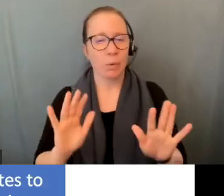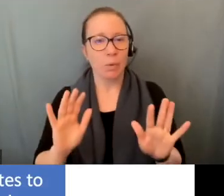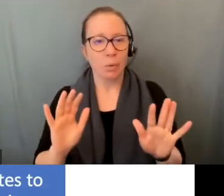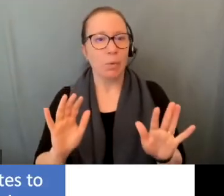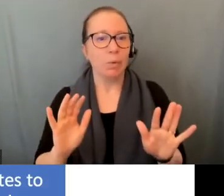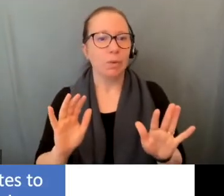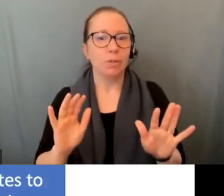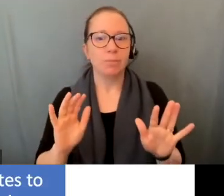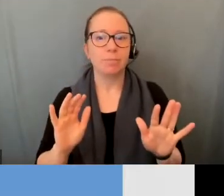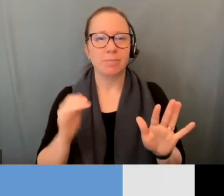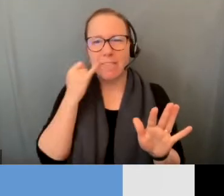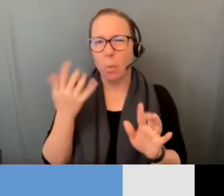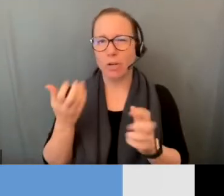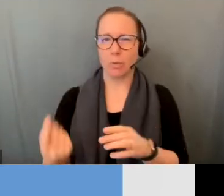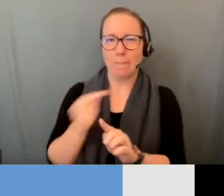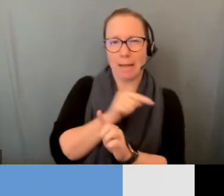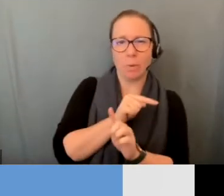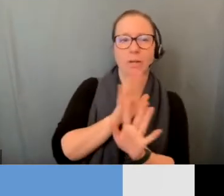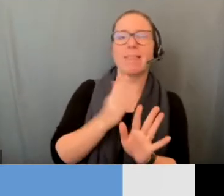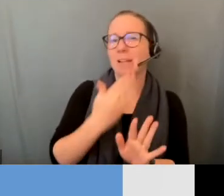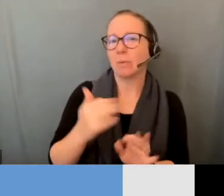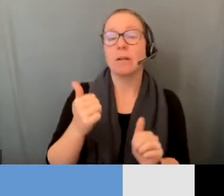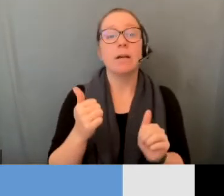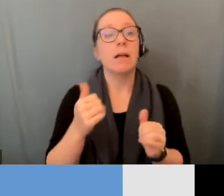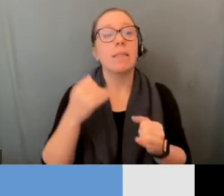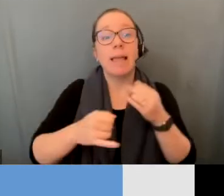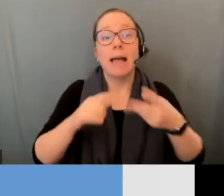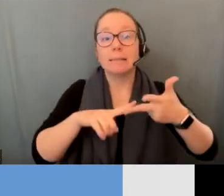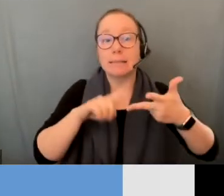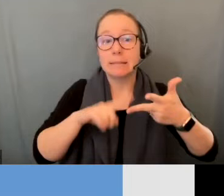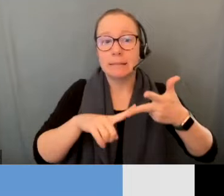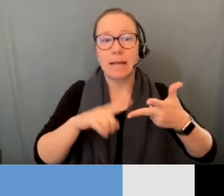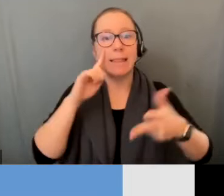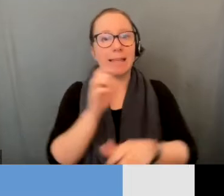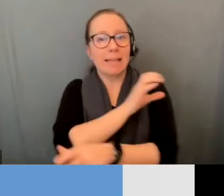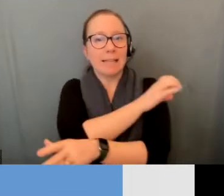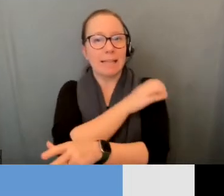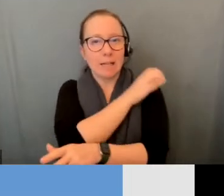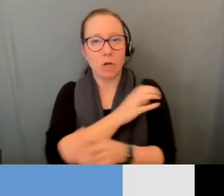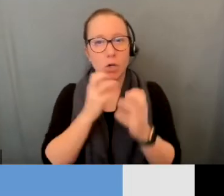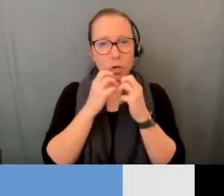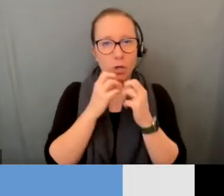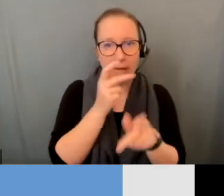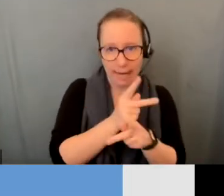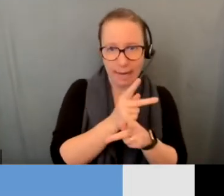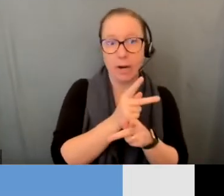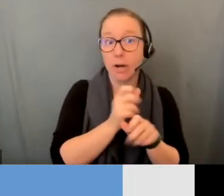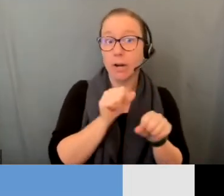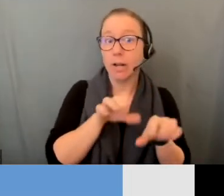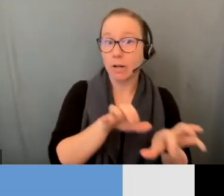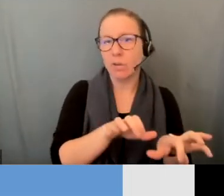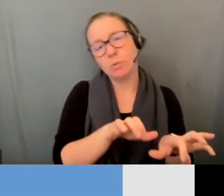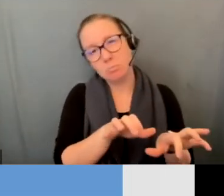And then if you want to go back one, thank you. And then the last thing that I think clinical care can do, which is slightly out of